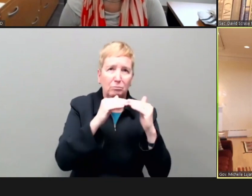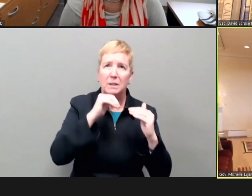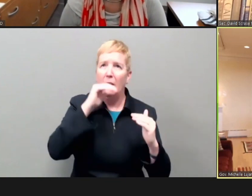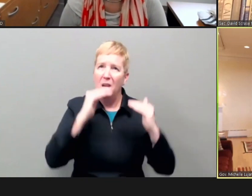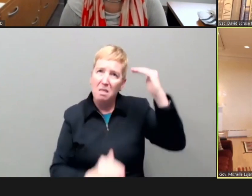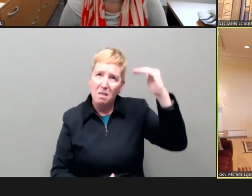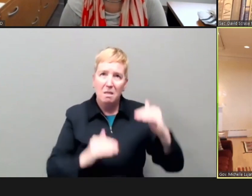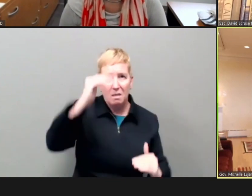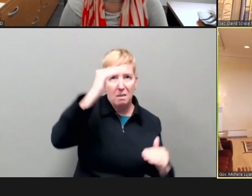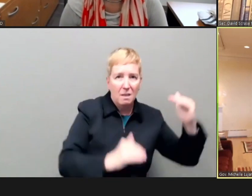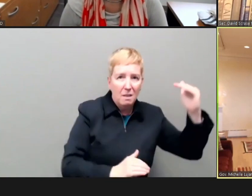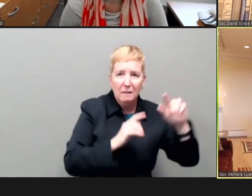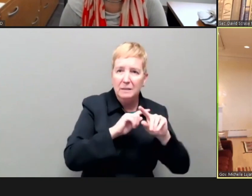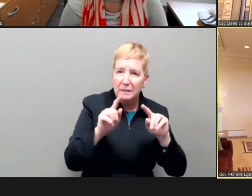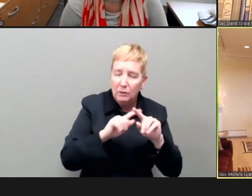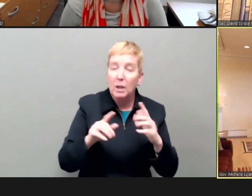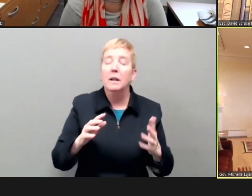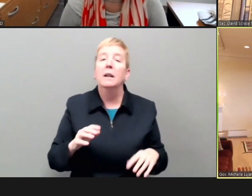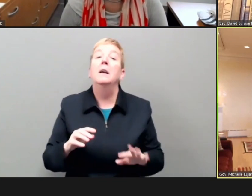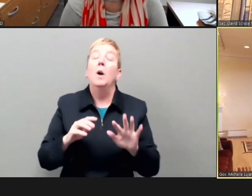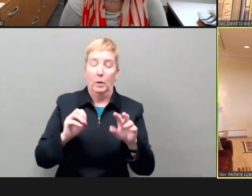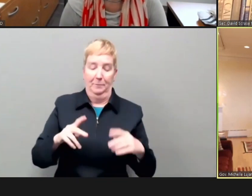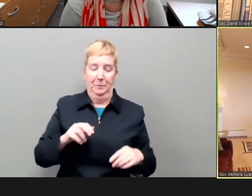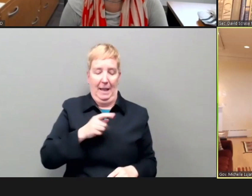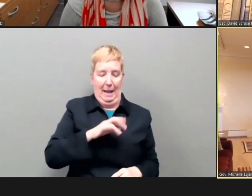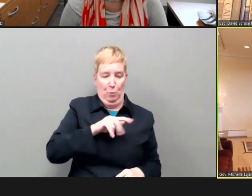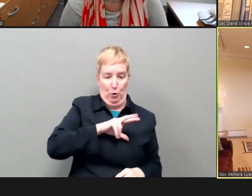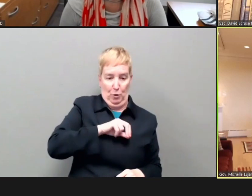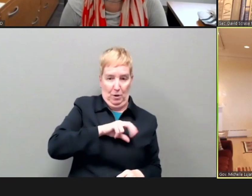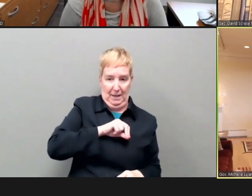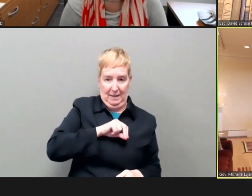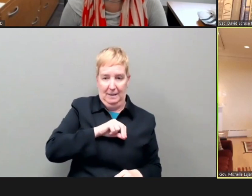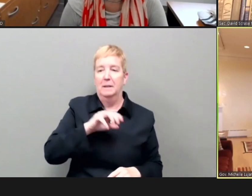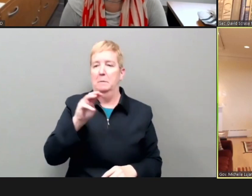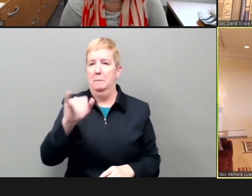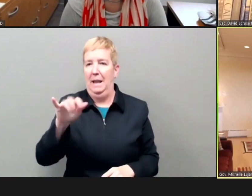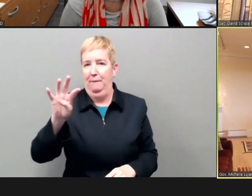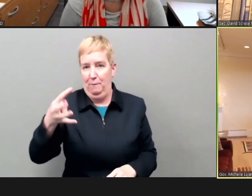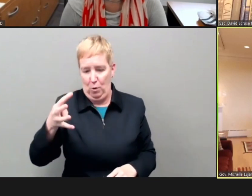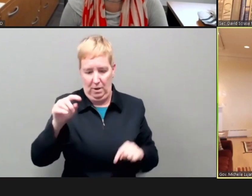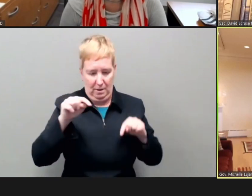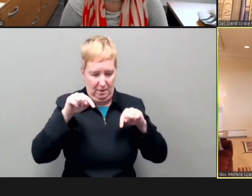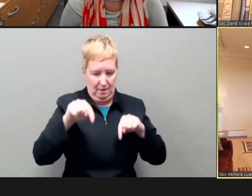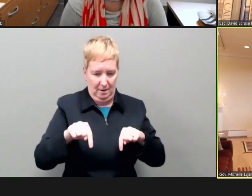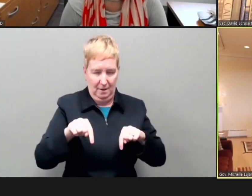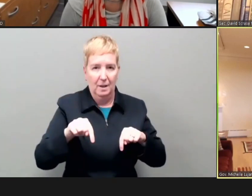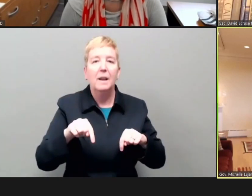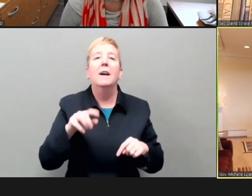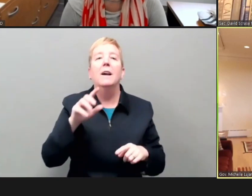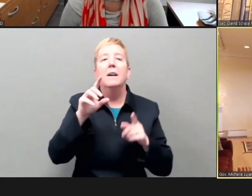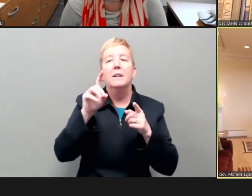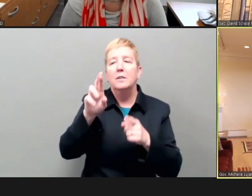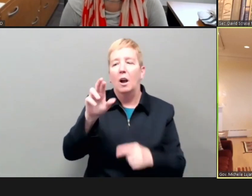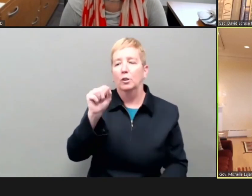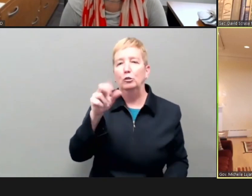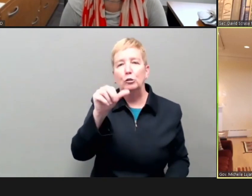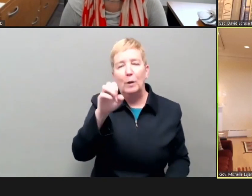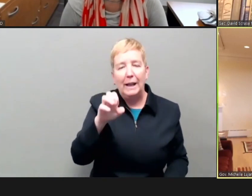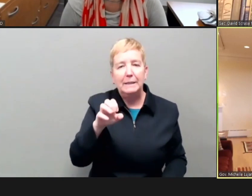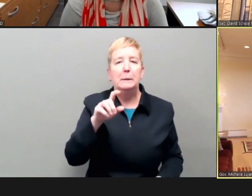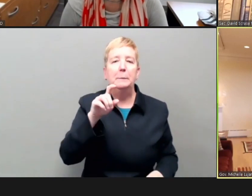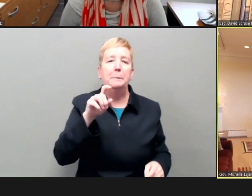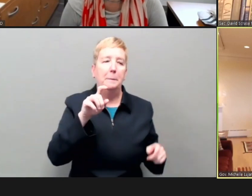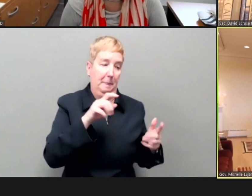difference between April 30th and May 4th is Dr. Scrace is required, right, we